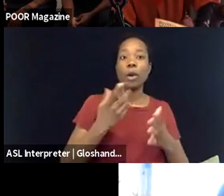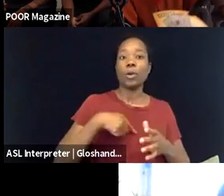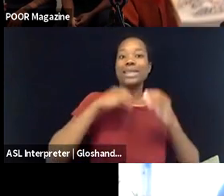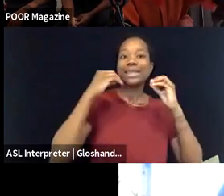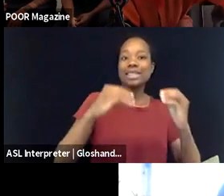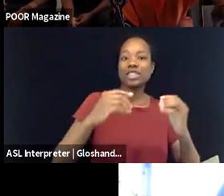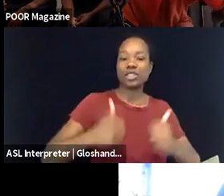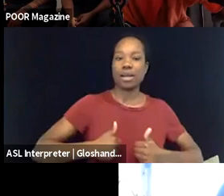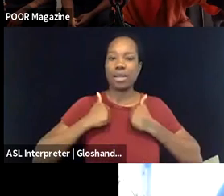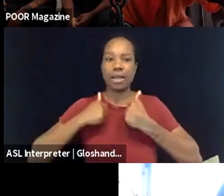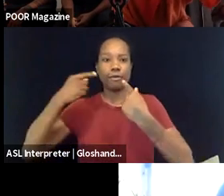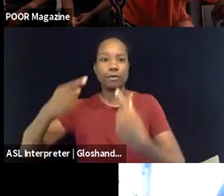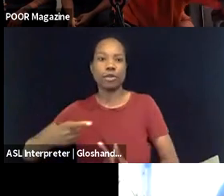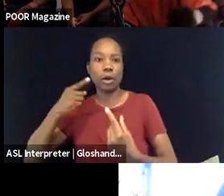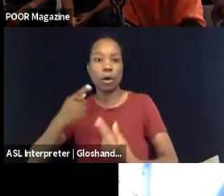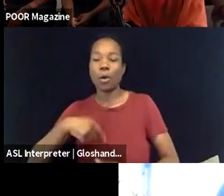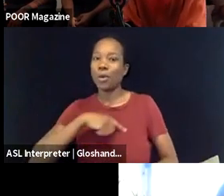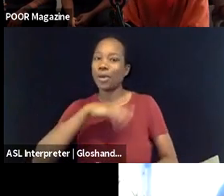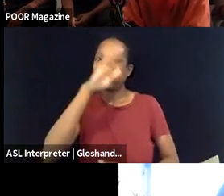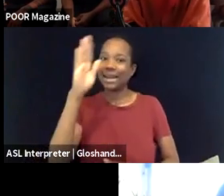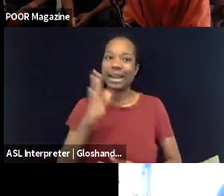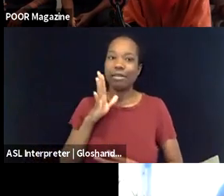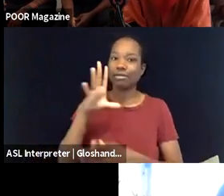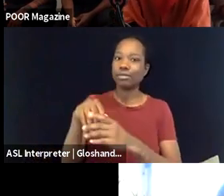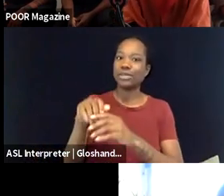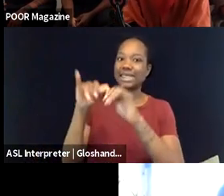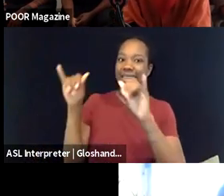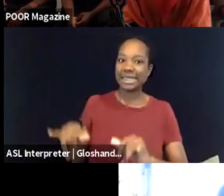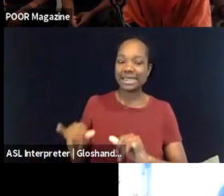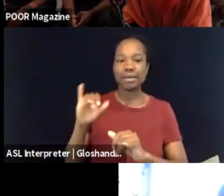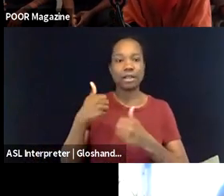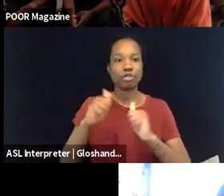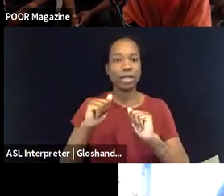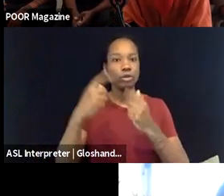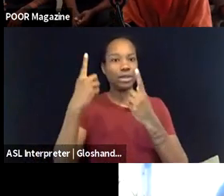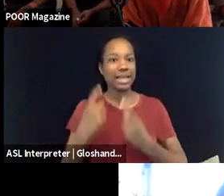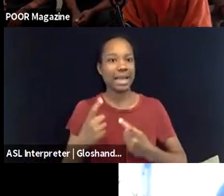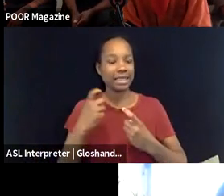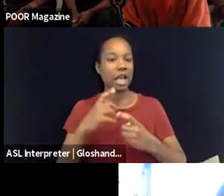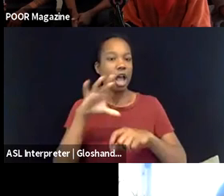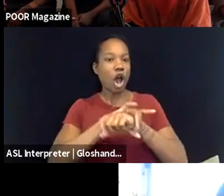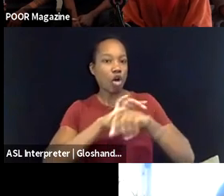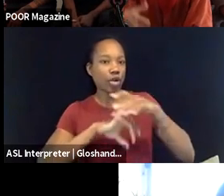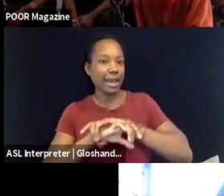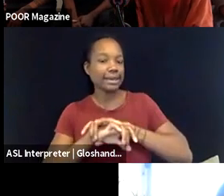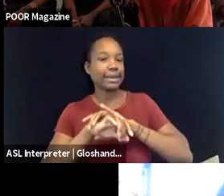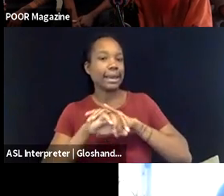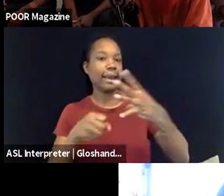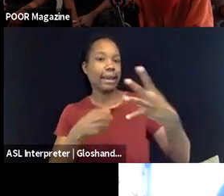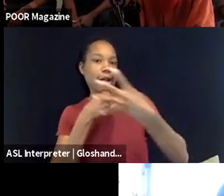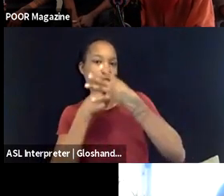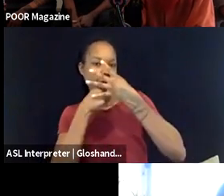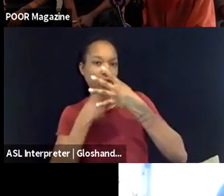we never engage with the systems that test, arrest, or incarcerate us. So people want to check out more of the books. There's